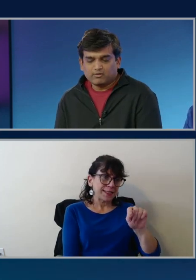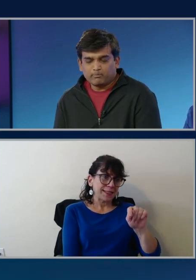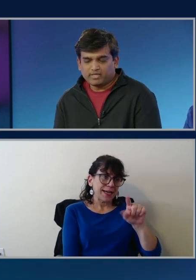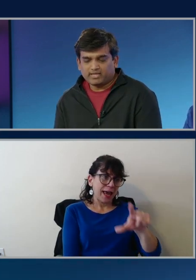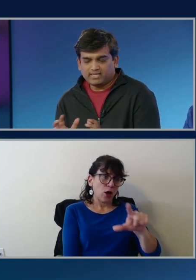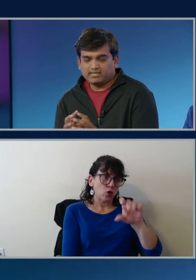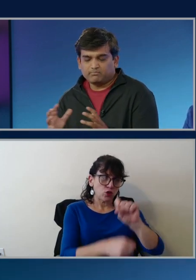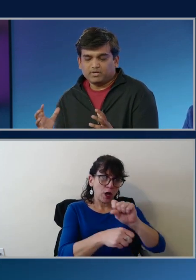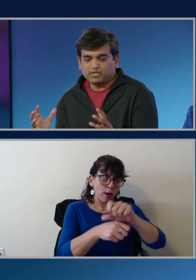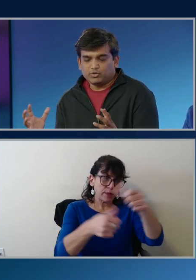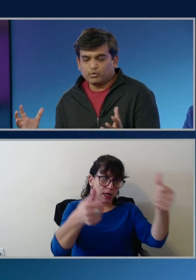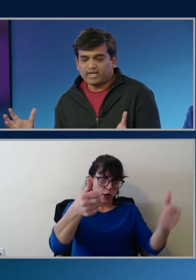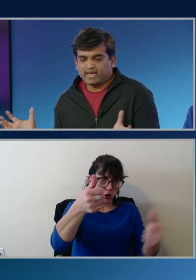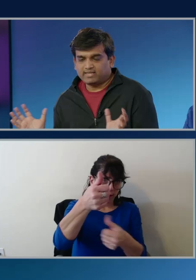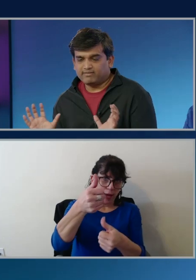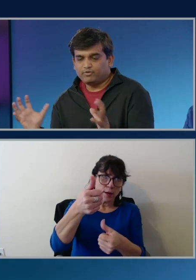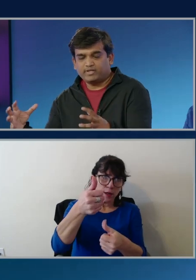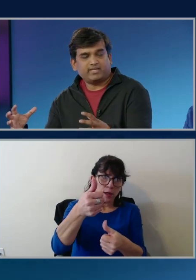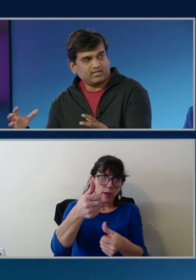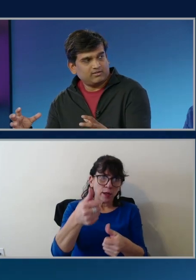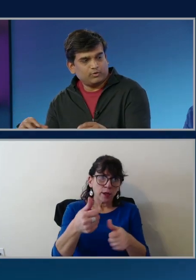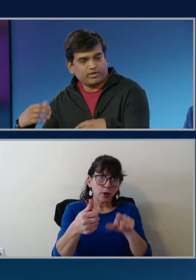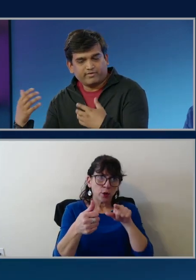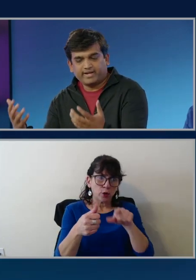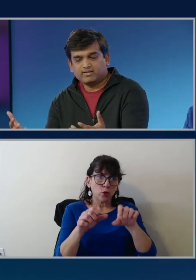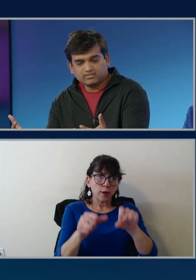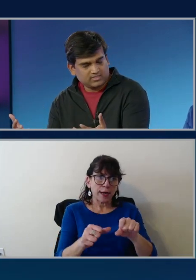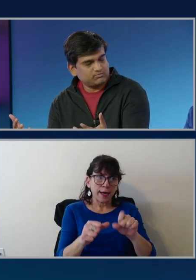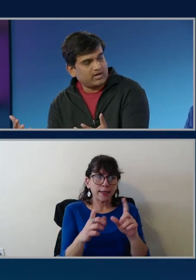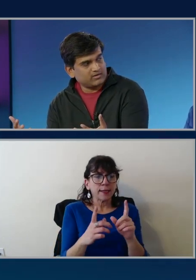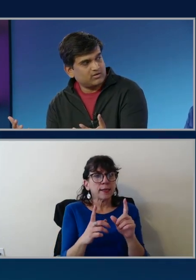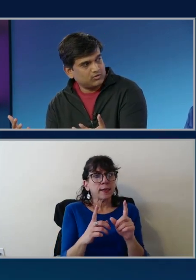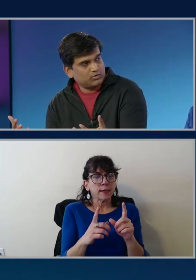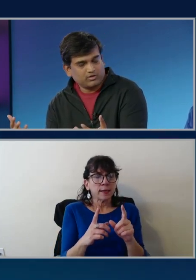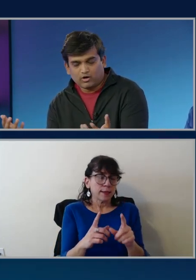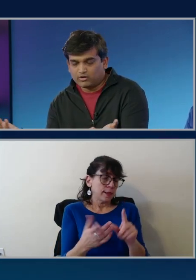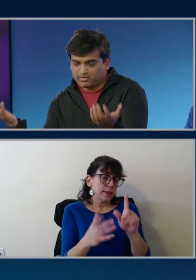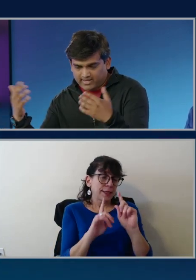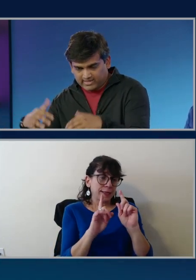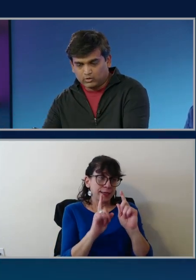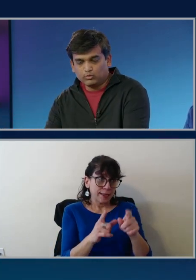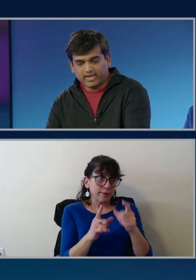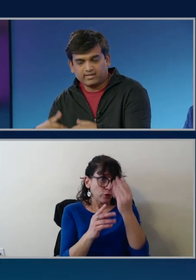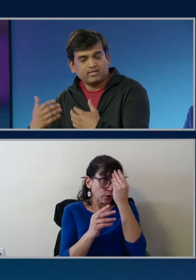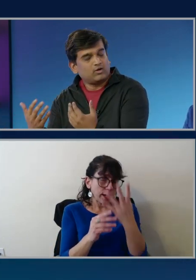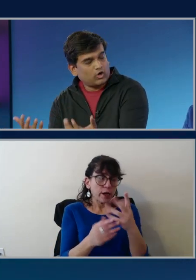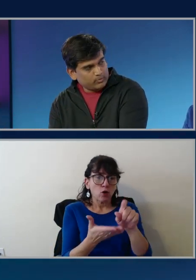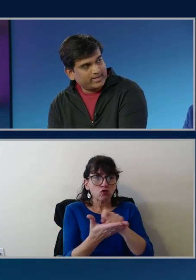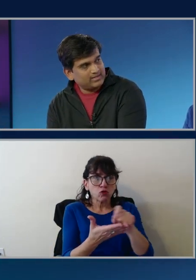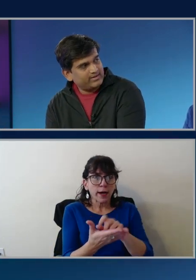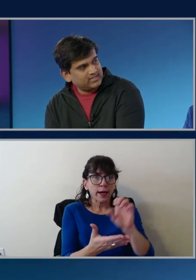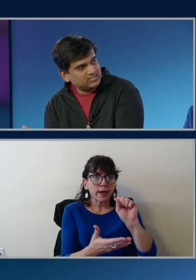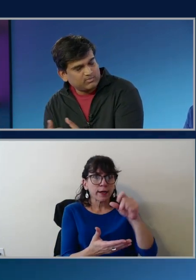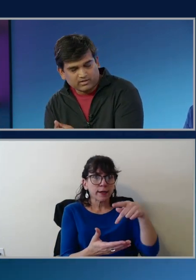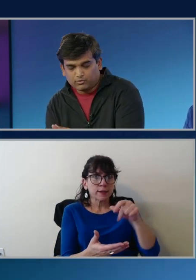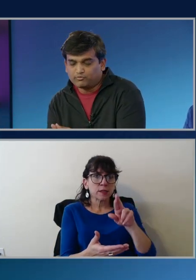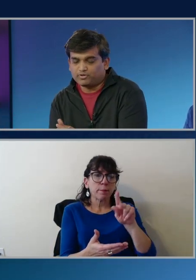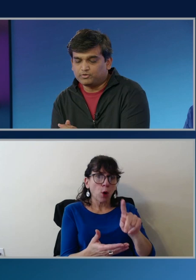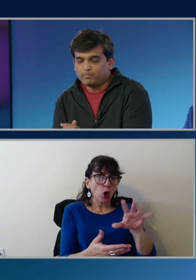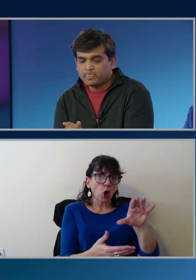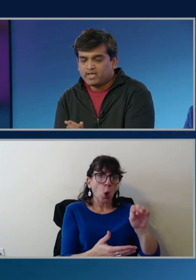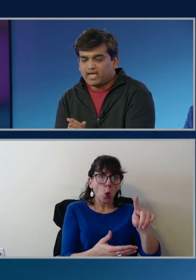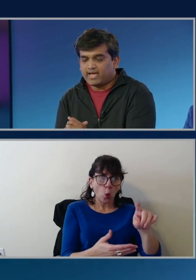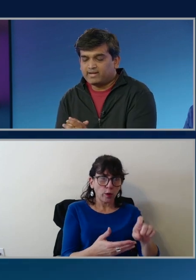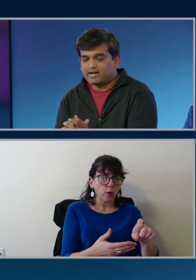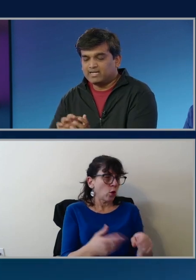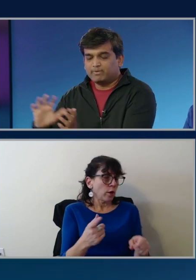it's basically, you can give your data, you can write the Spark code, or Glue can automatically write the Spark code for